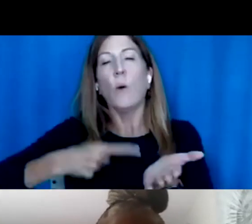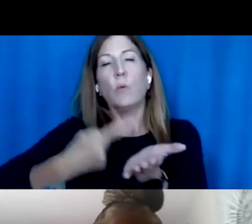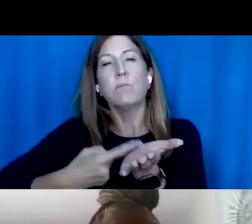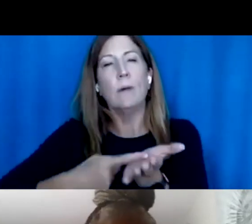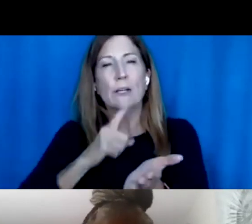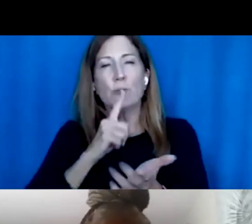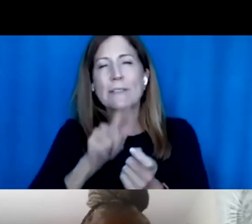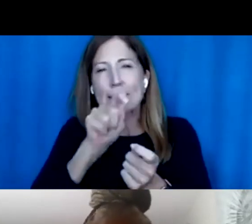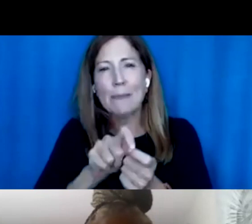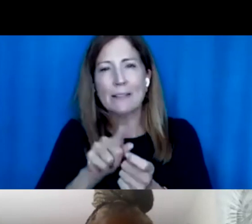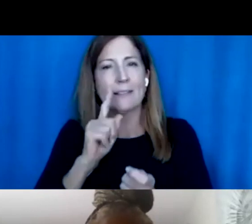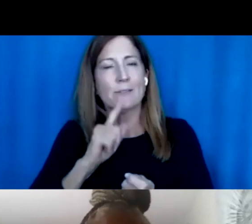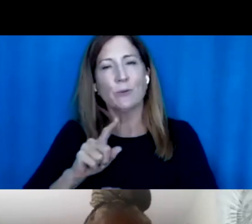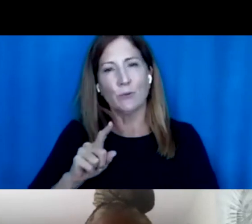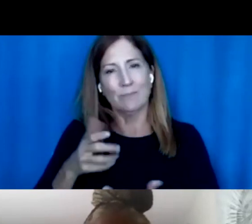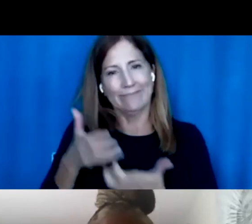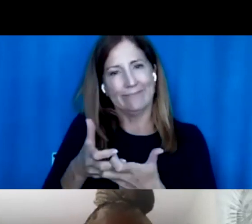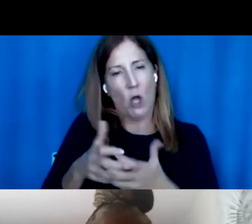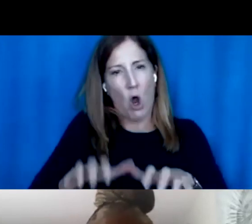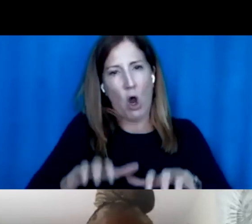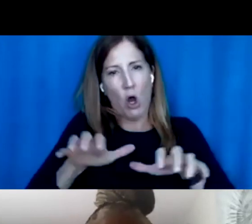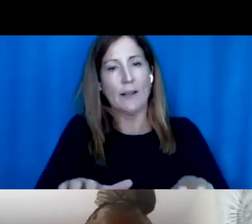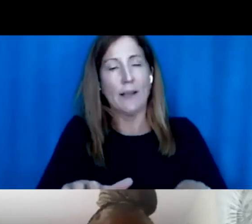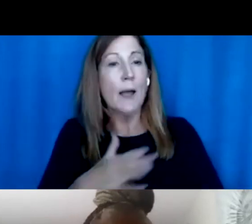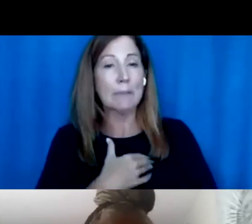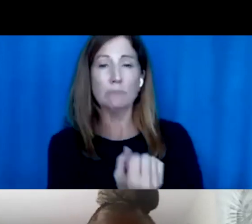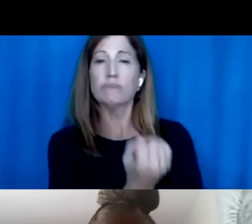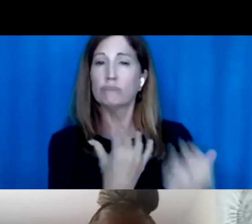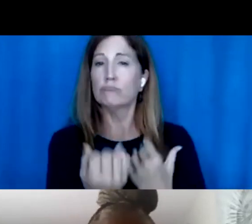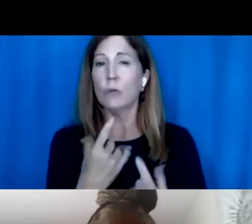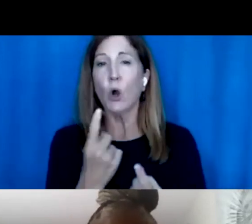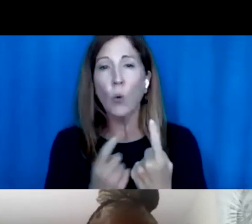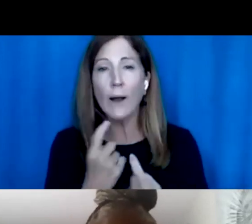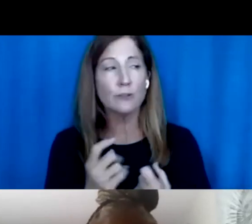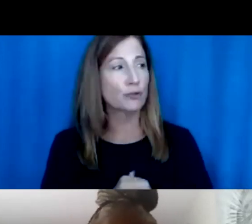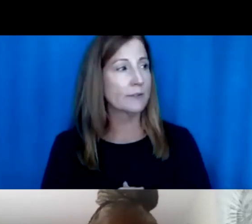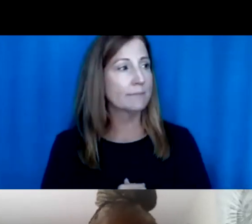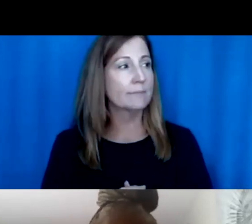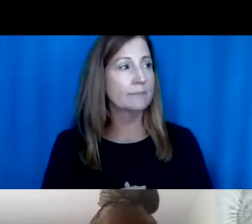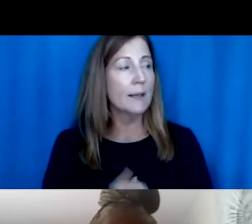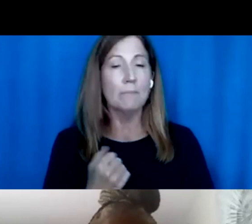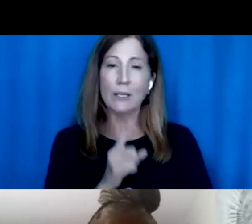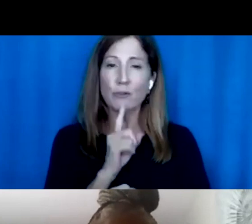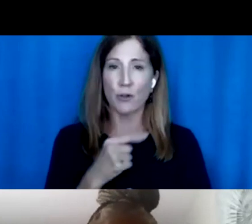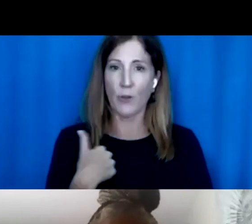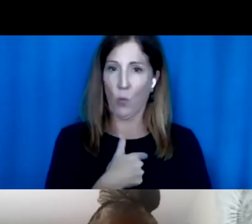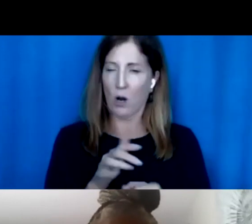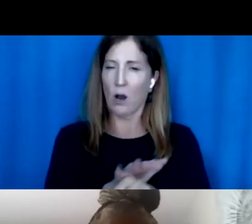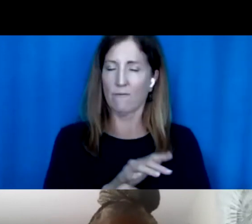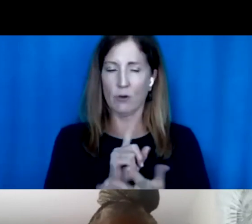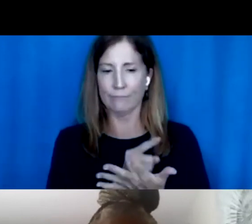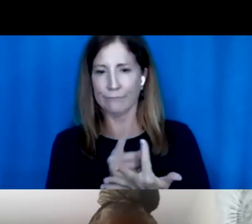to the needs of the audience. So please continue to drop in questions and to make sure that we're covering these things